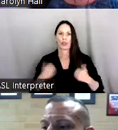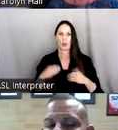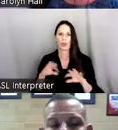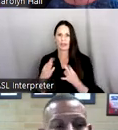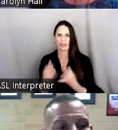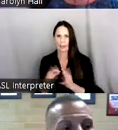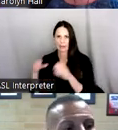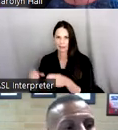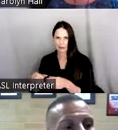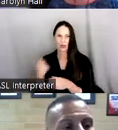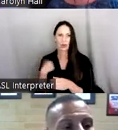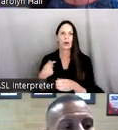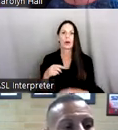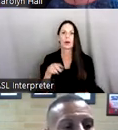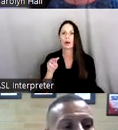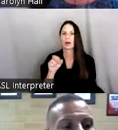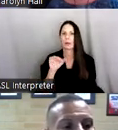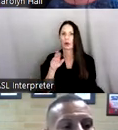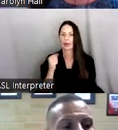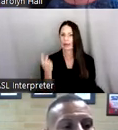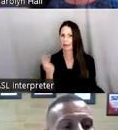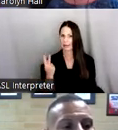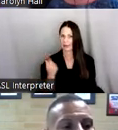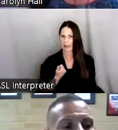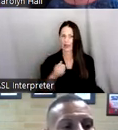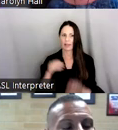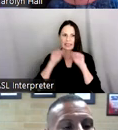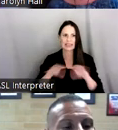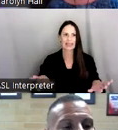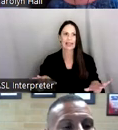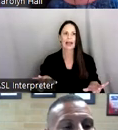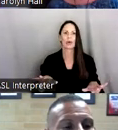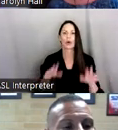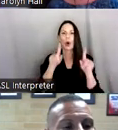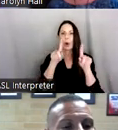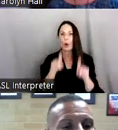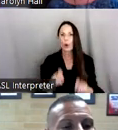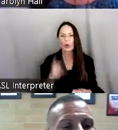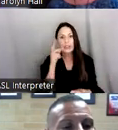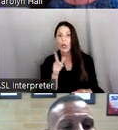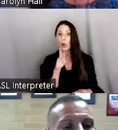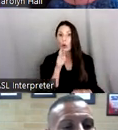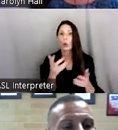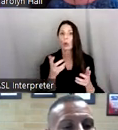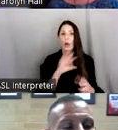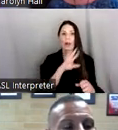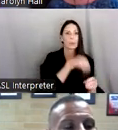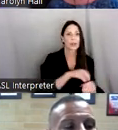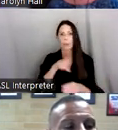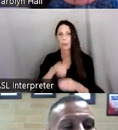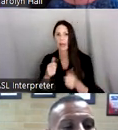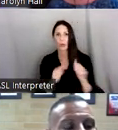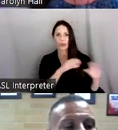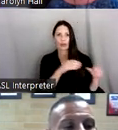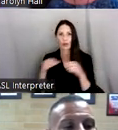out, Marina and I sent out a poll to see who wanted to participate in which groups. Thank you for switching the